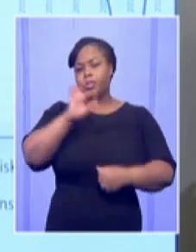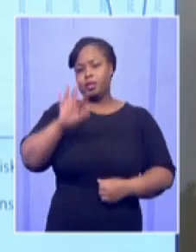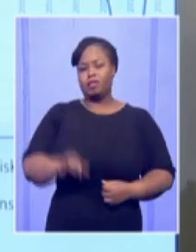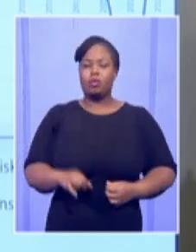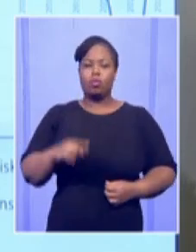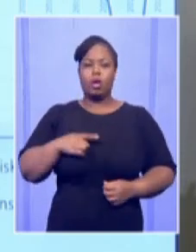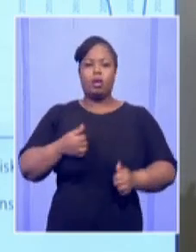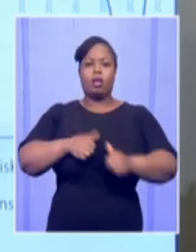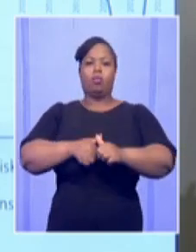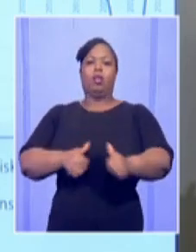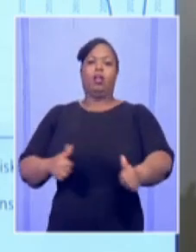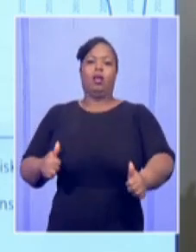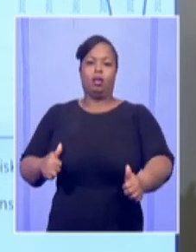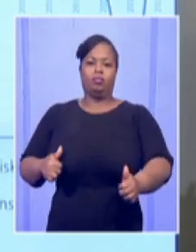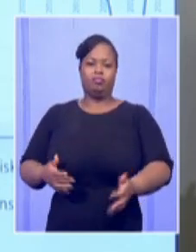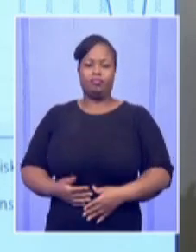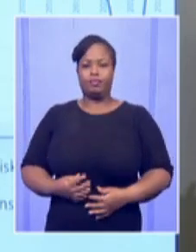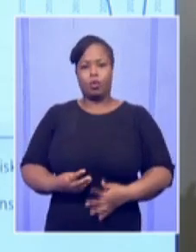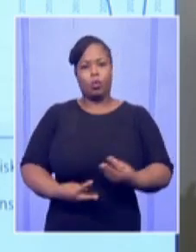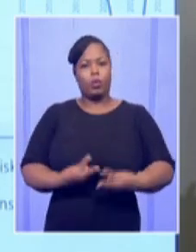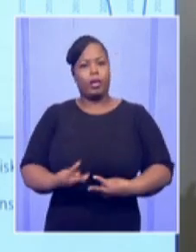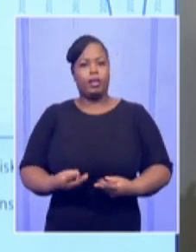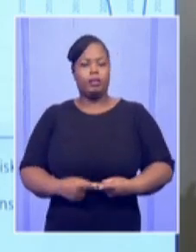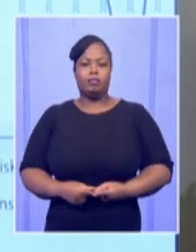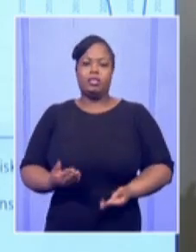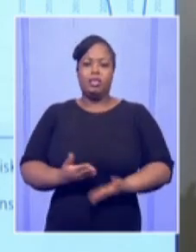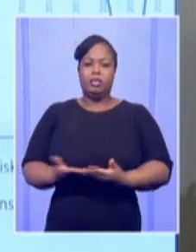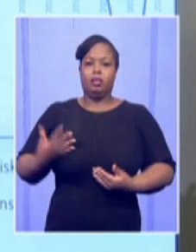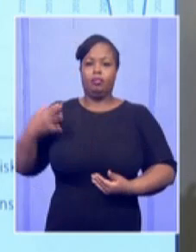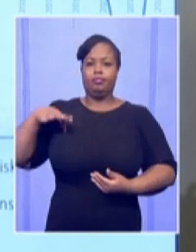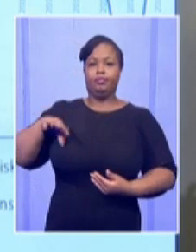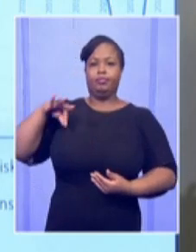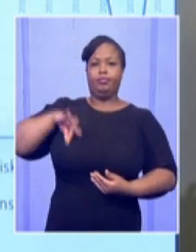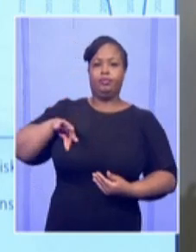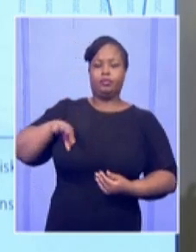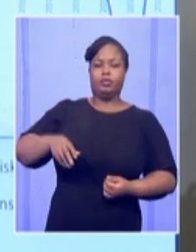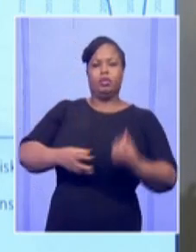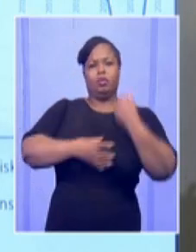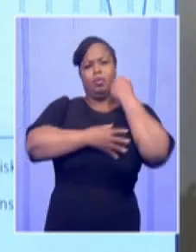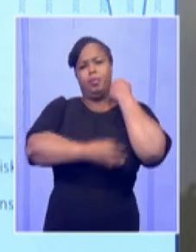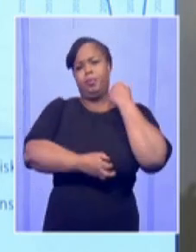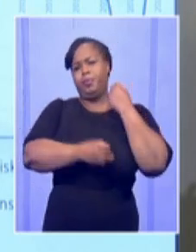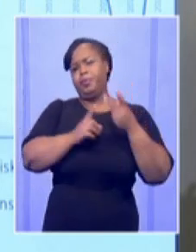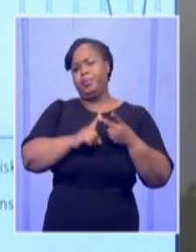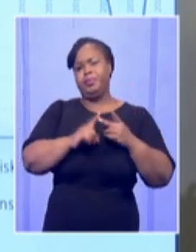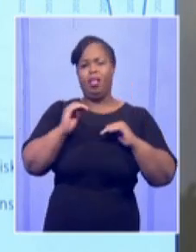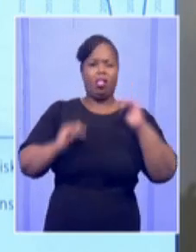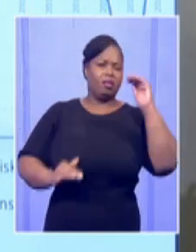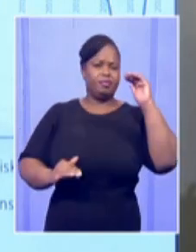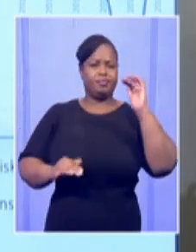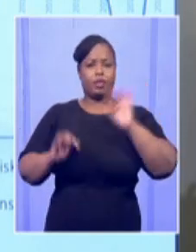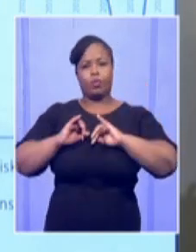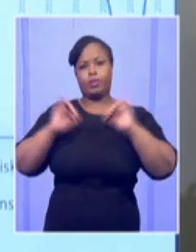back in terms of employment, the gains that we're starting to make, employment, poverty, and inequality.